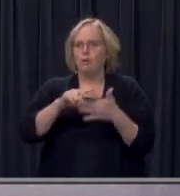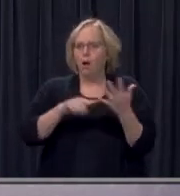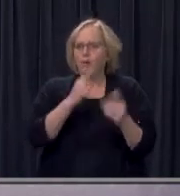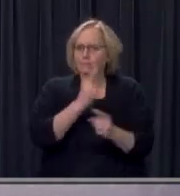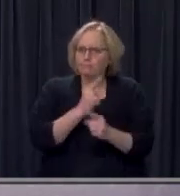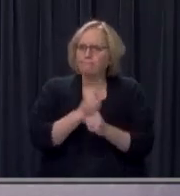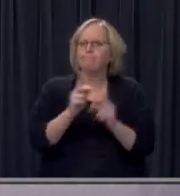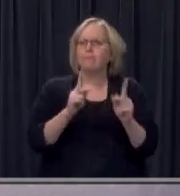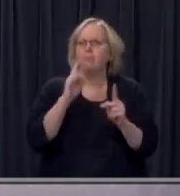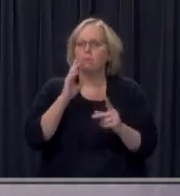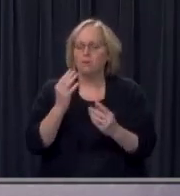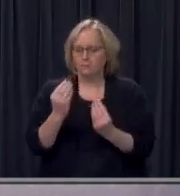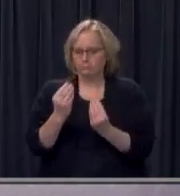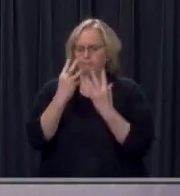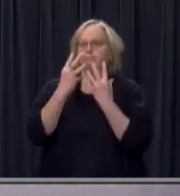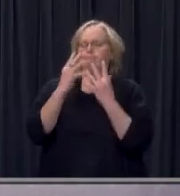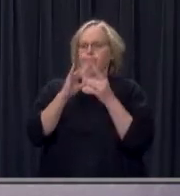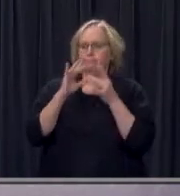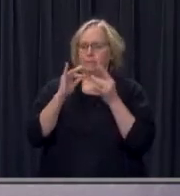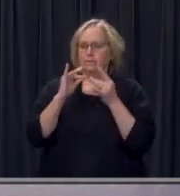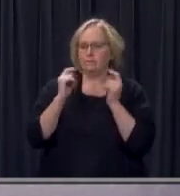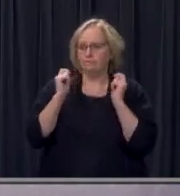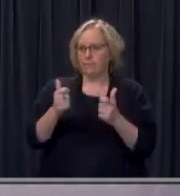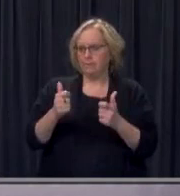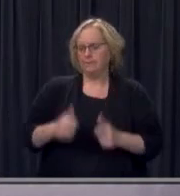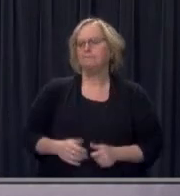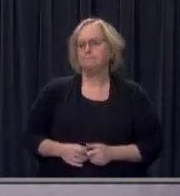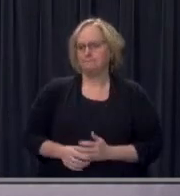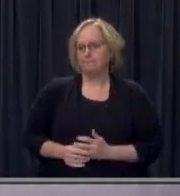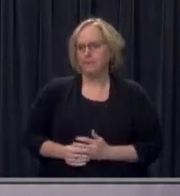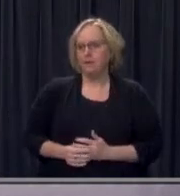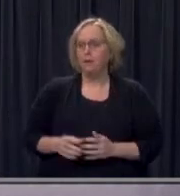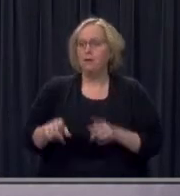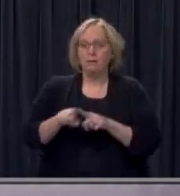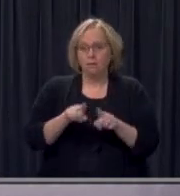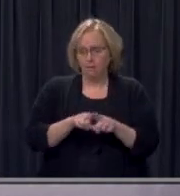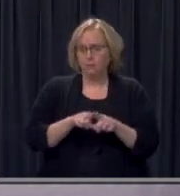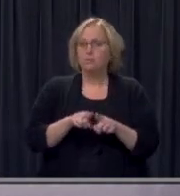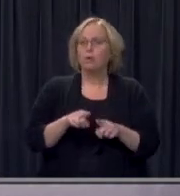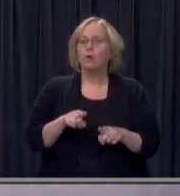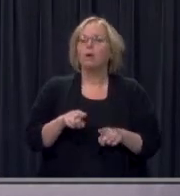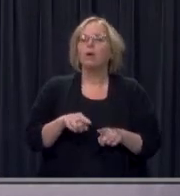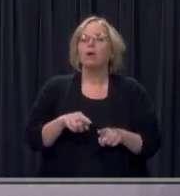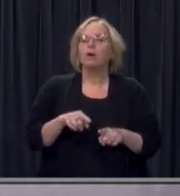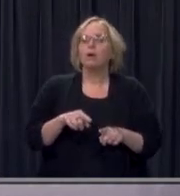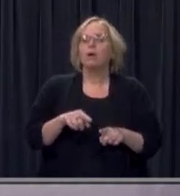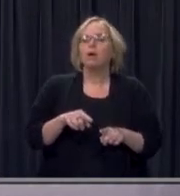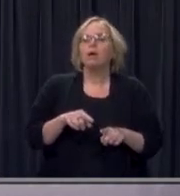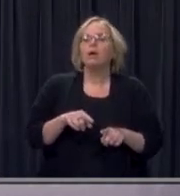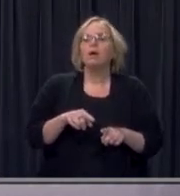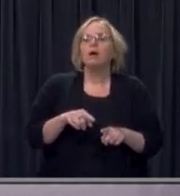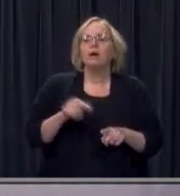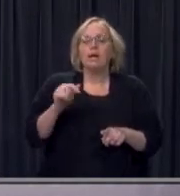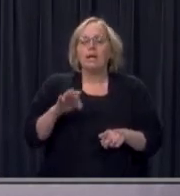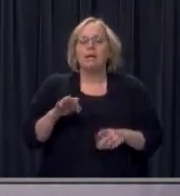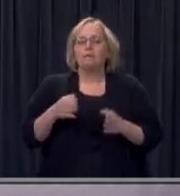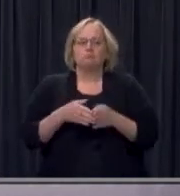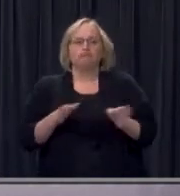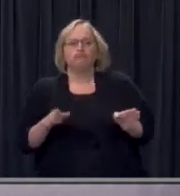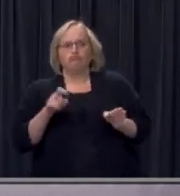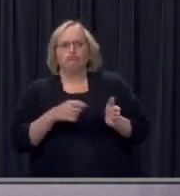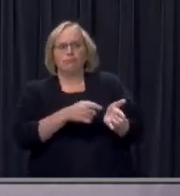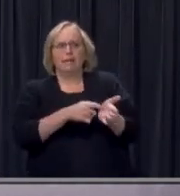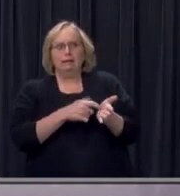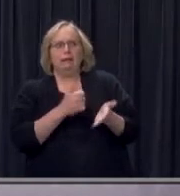are going to get the message immediately. What it can also do, in addition of just needing help in an urgent